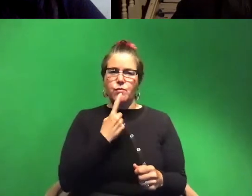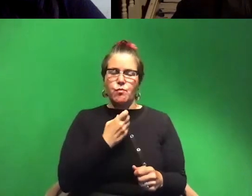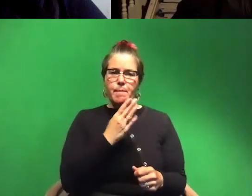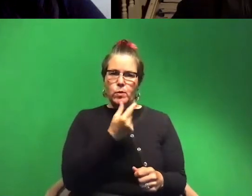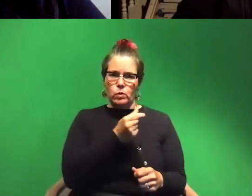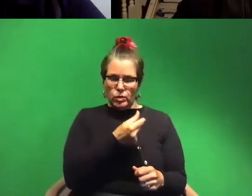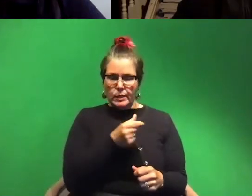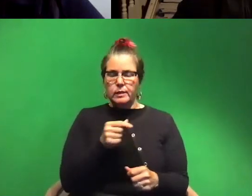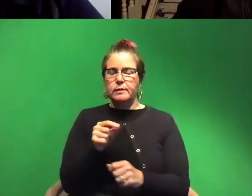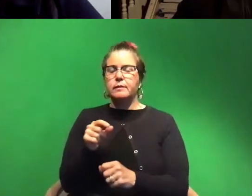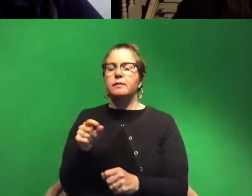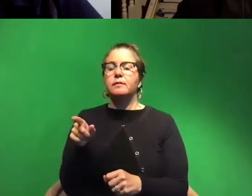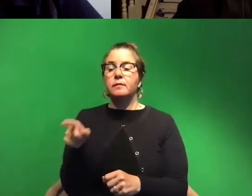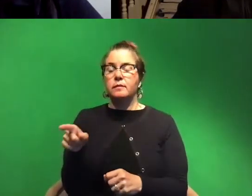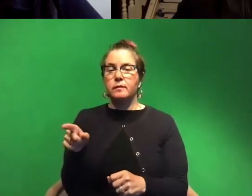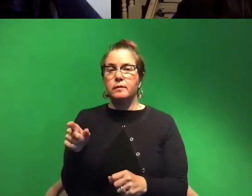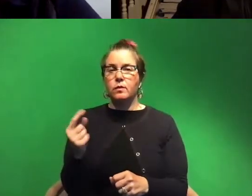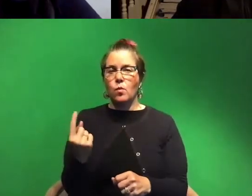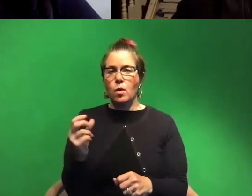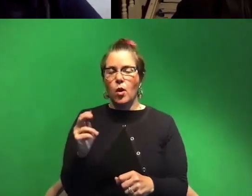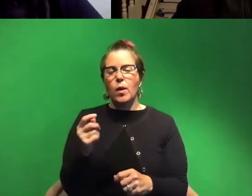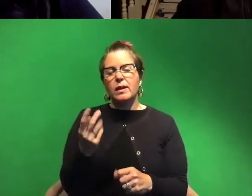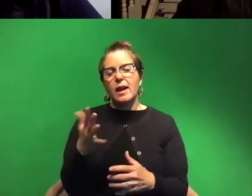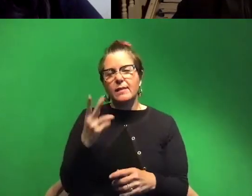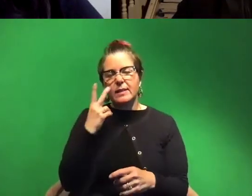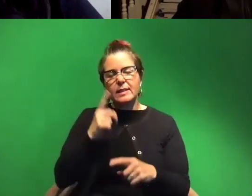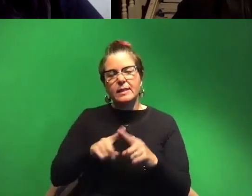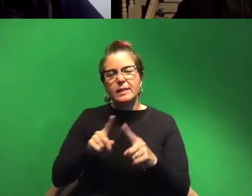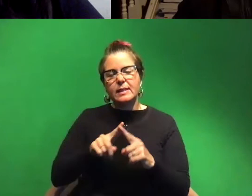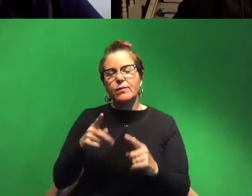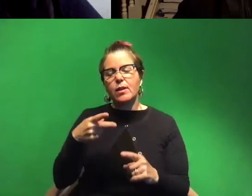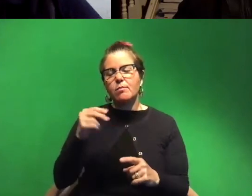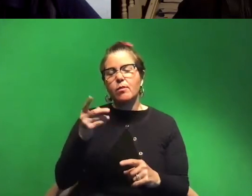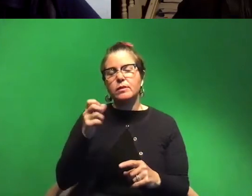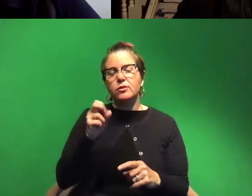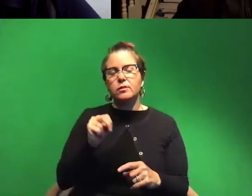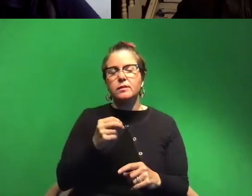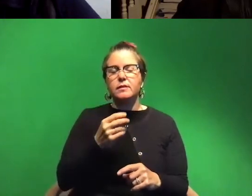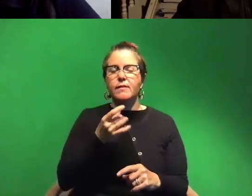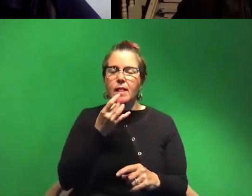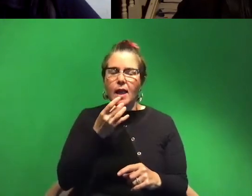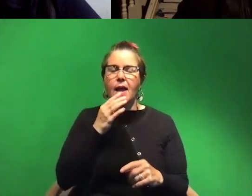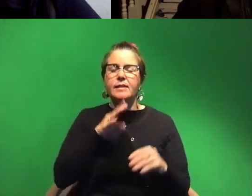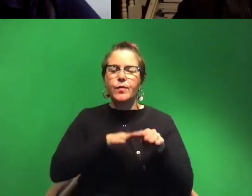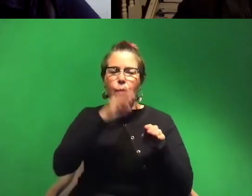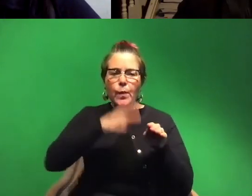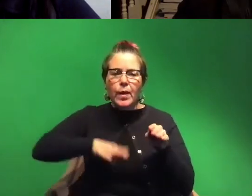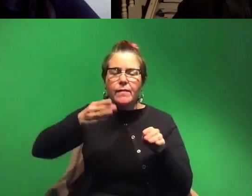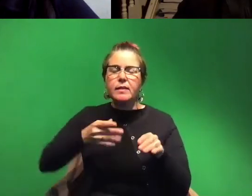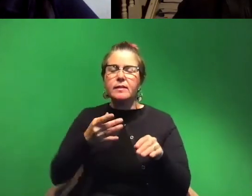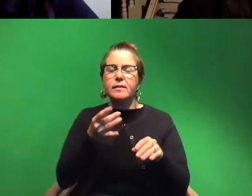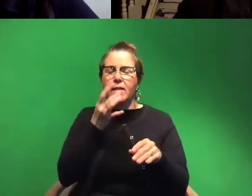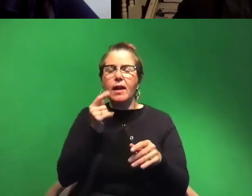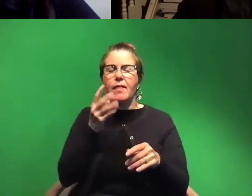green, to be able to kind of see different polarizations of light and different wavelengths of light that their brain then interprets as